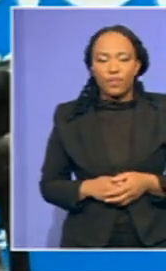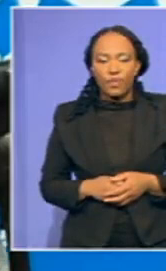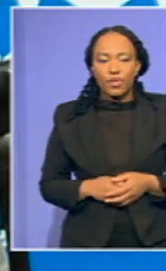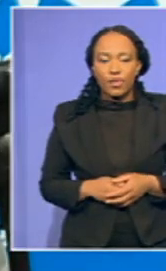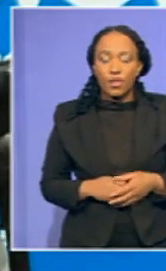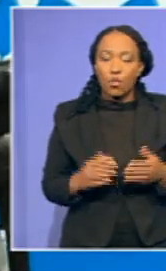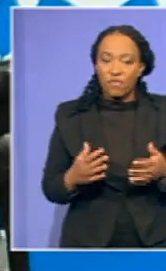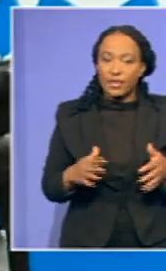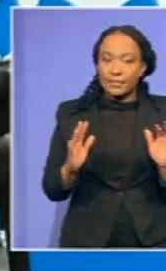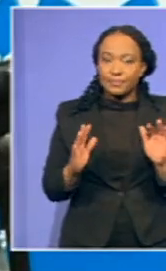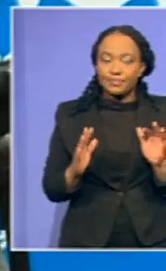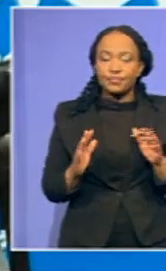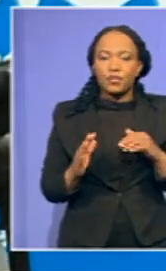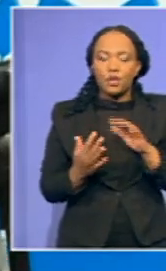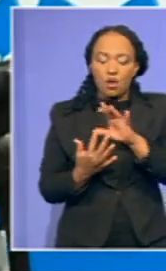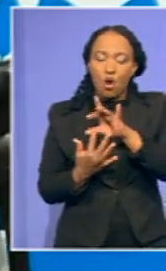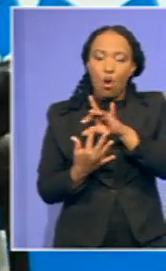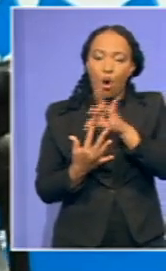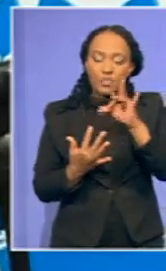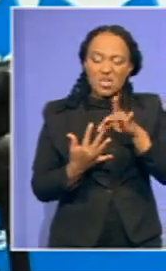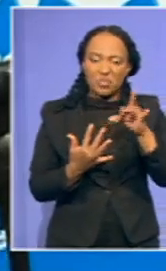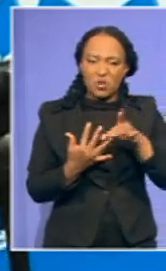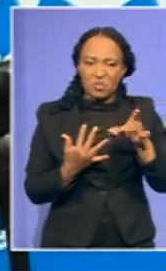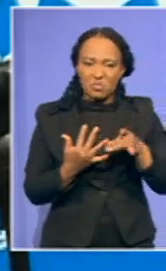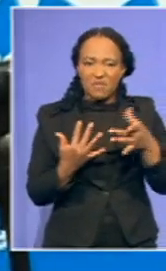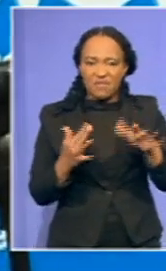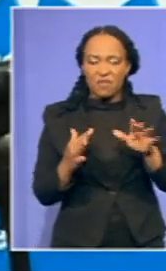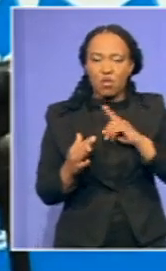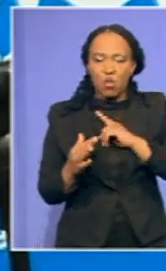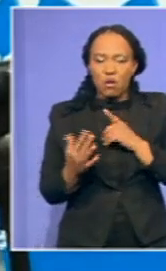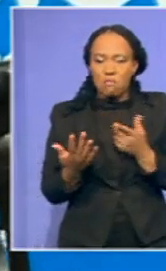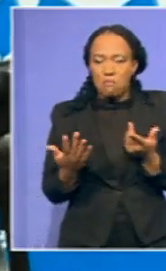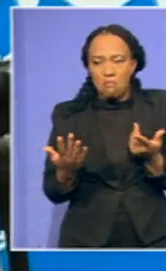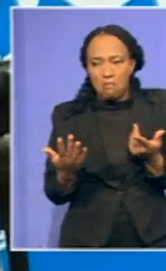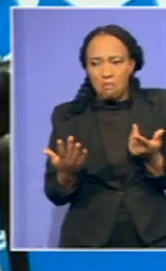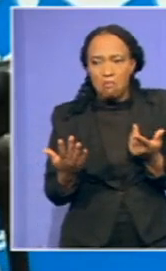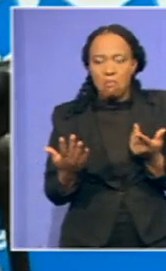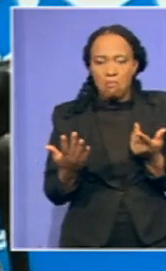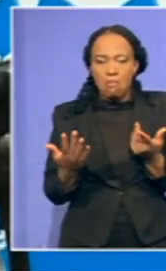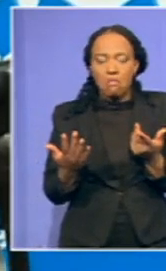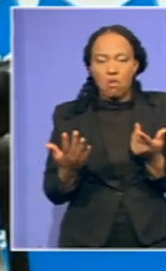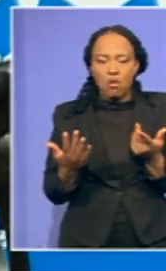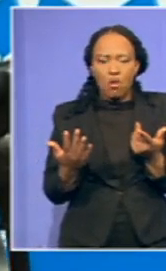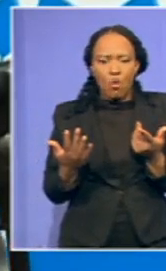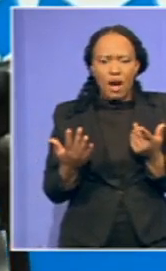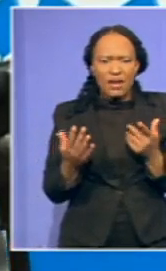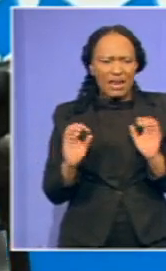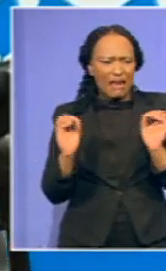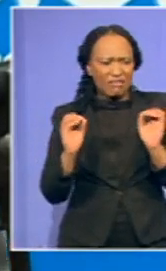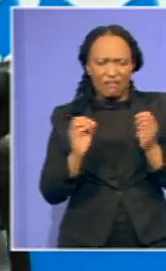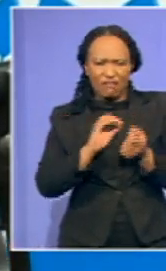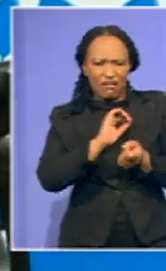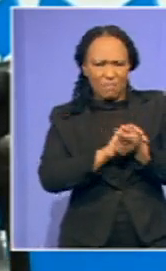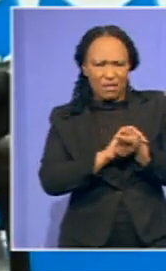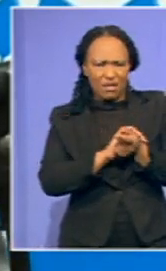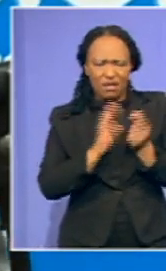few options. And I'm saying this because when sometimes no movement is seen on a human level, it's